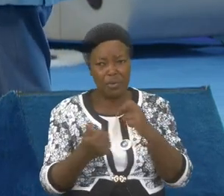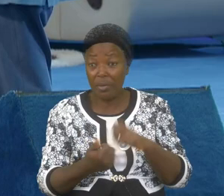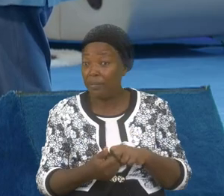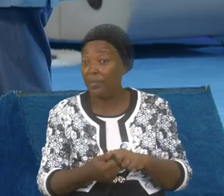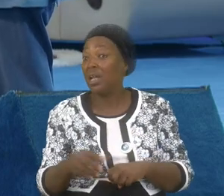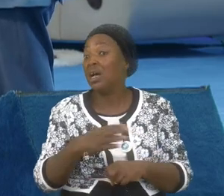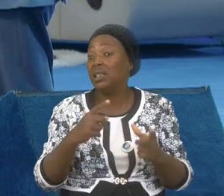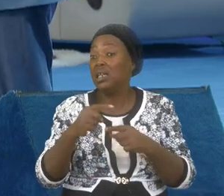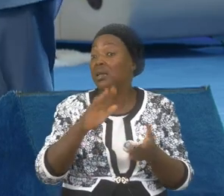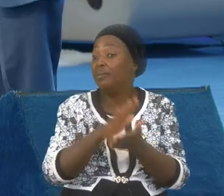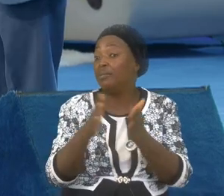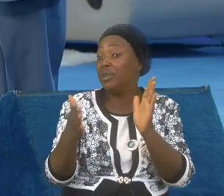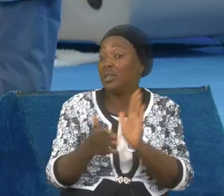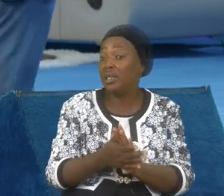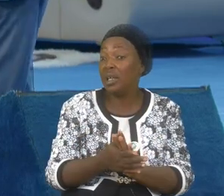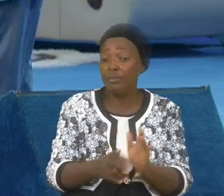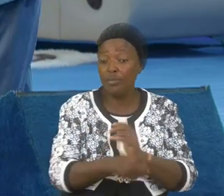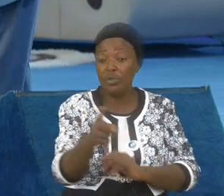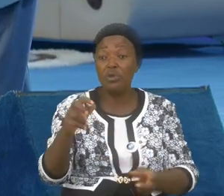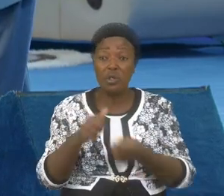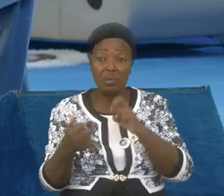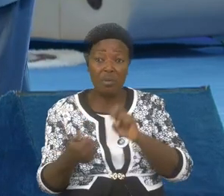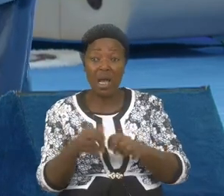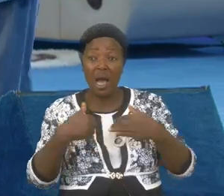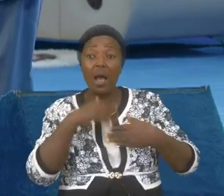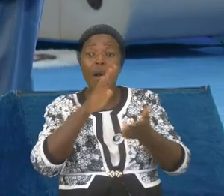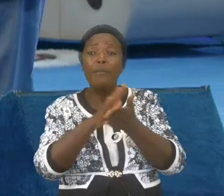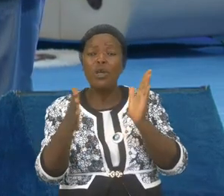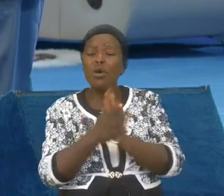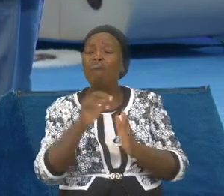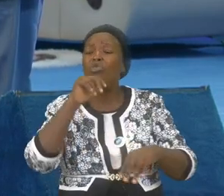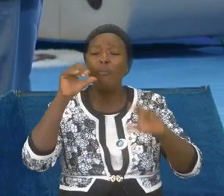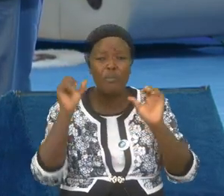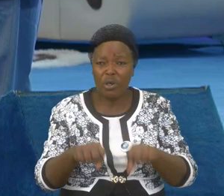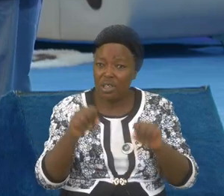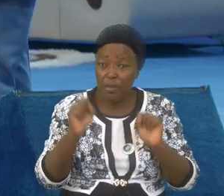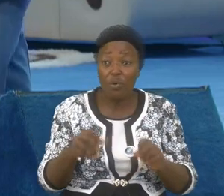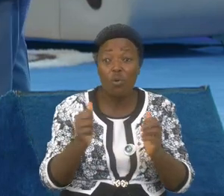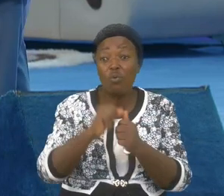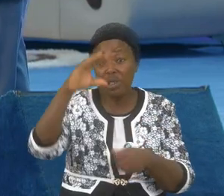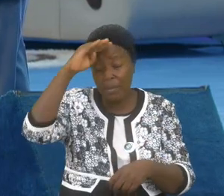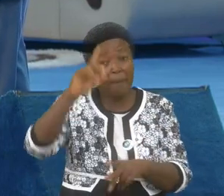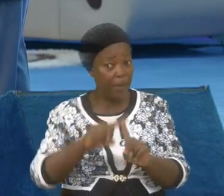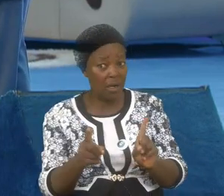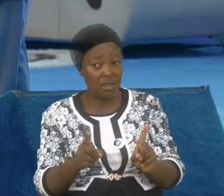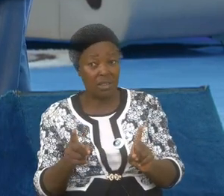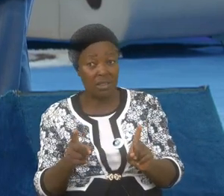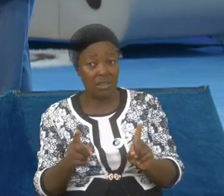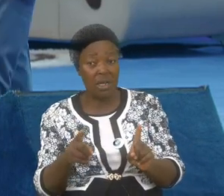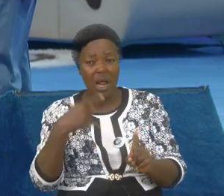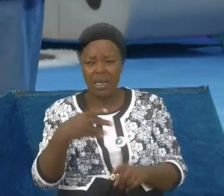become impossible with man. But the things which are impossible with men